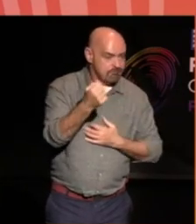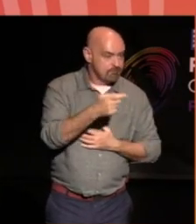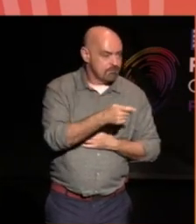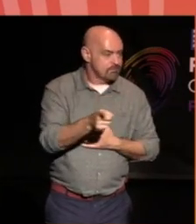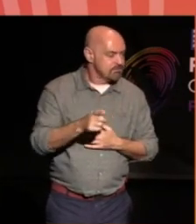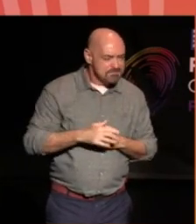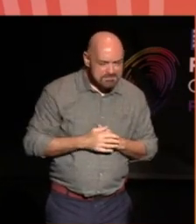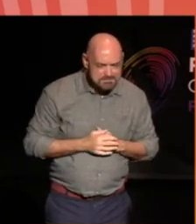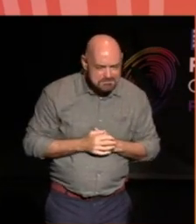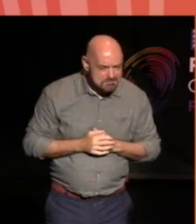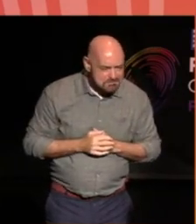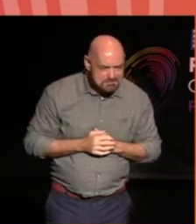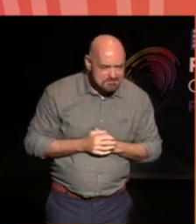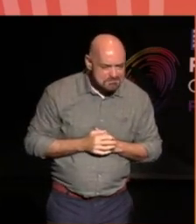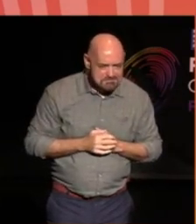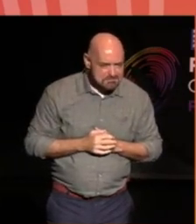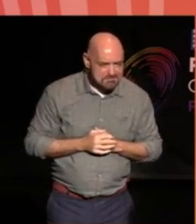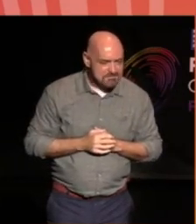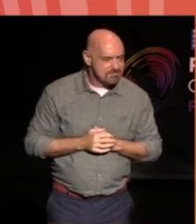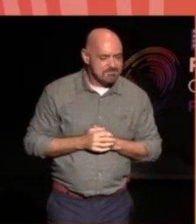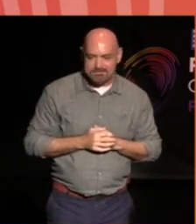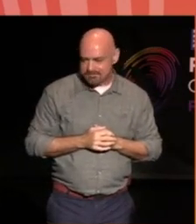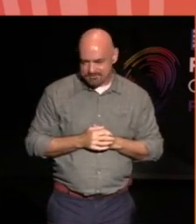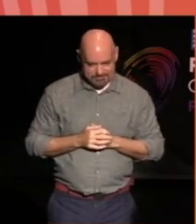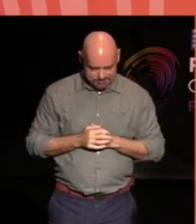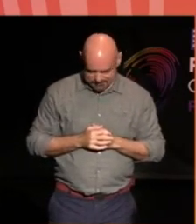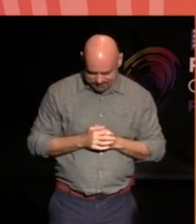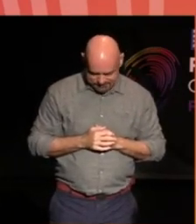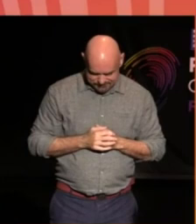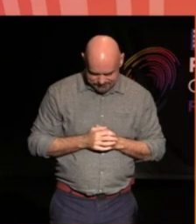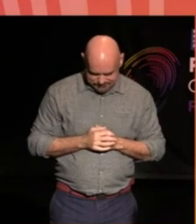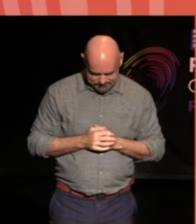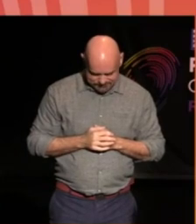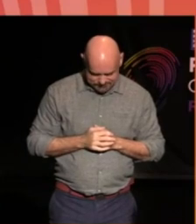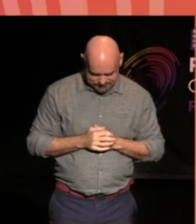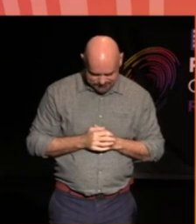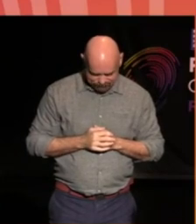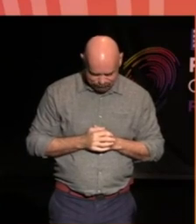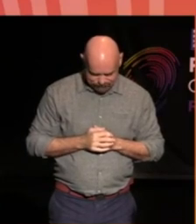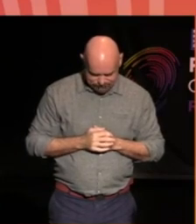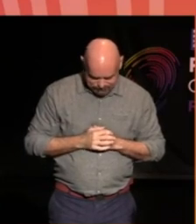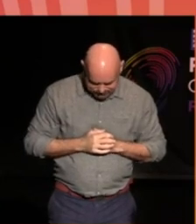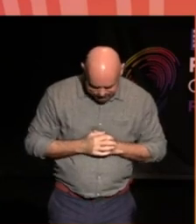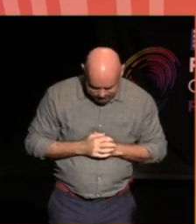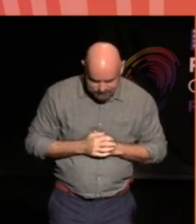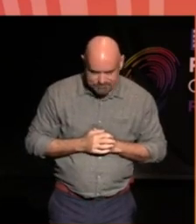which I can't see too much. There's a person in the middle there.